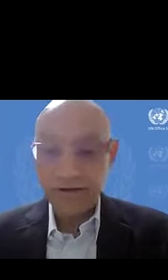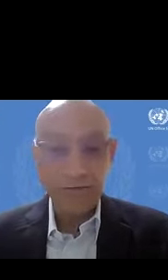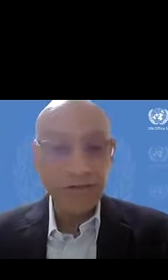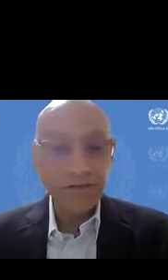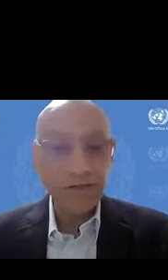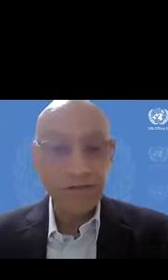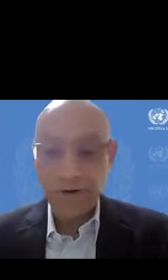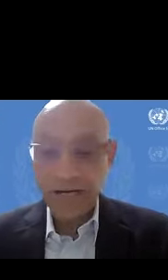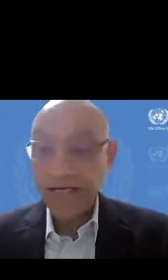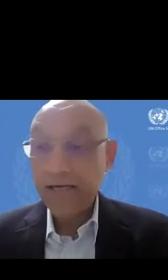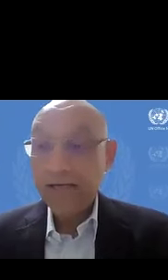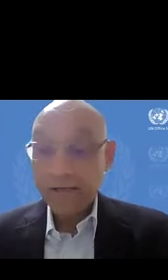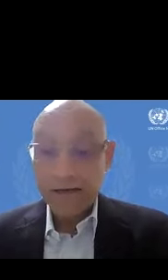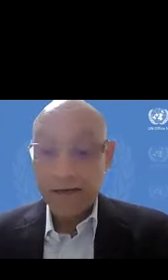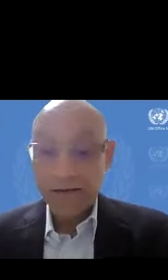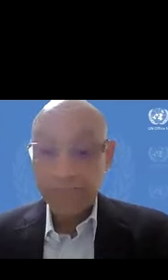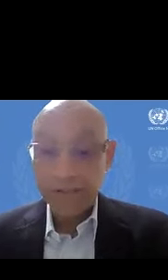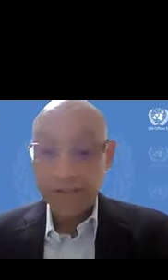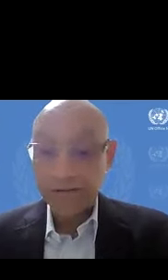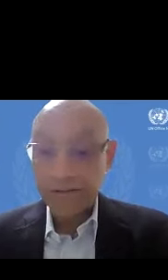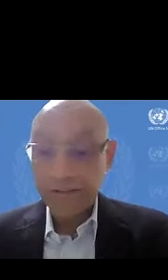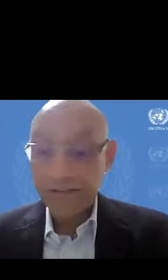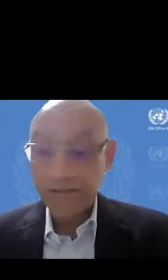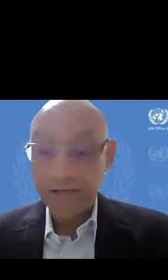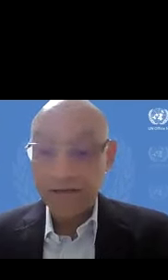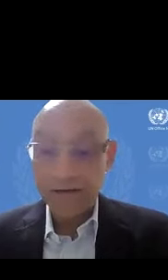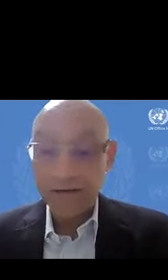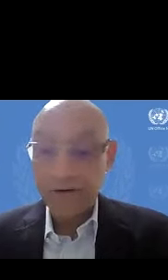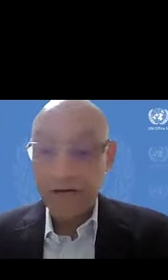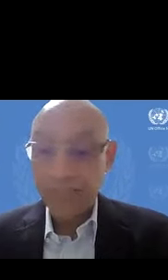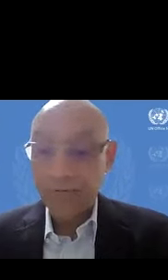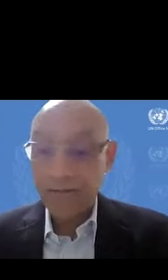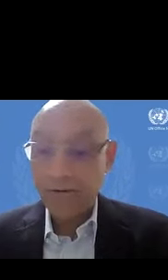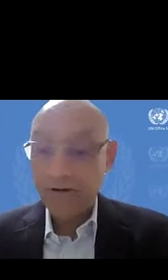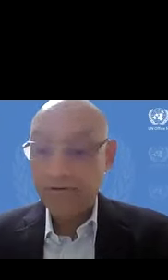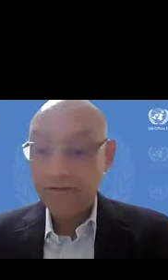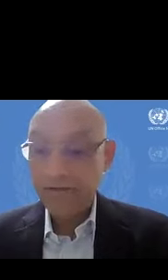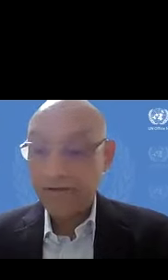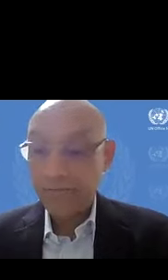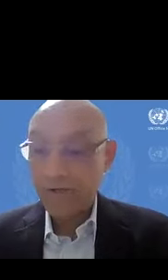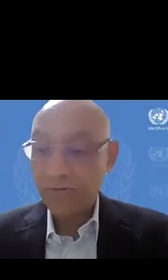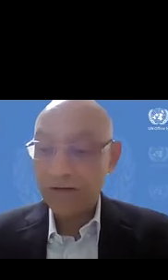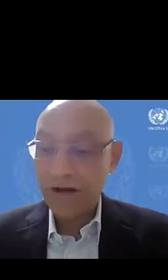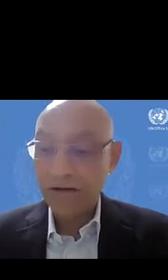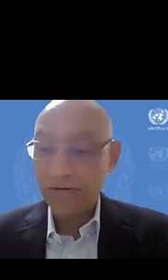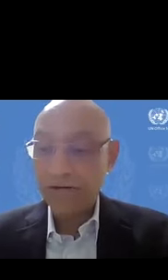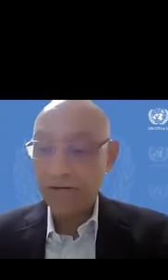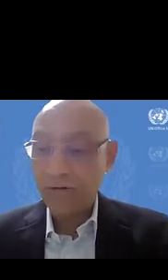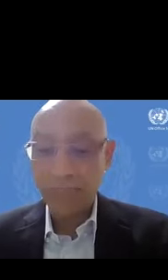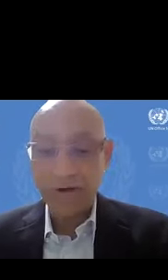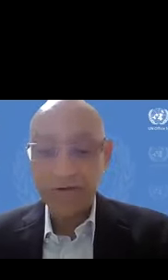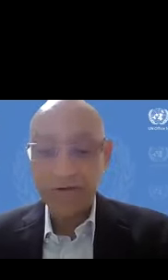750 right now and still joining. This is the training program on leveraging South-South and